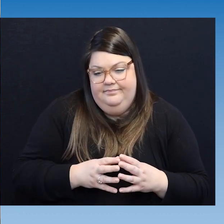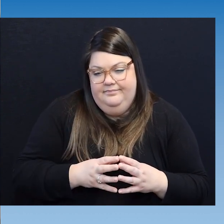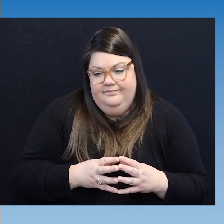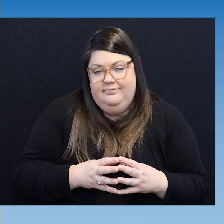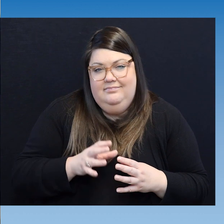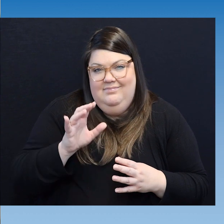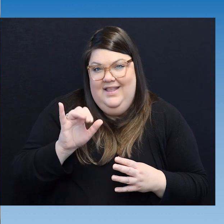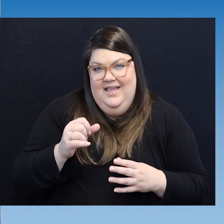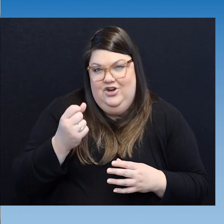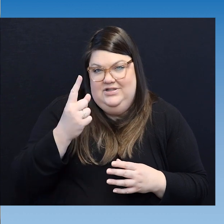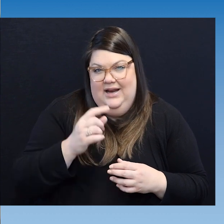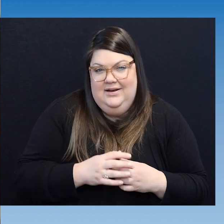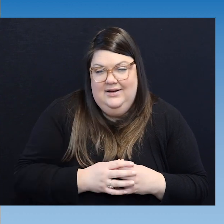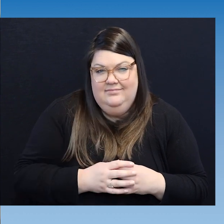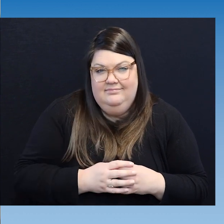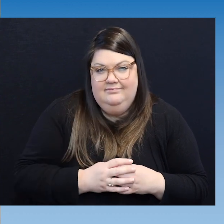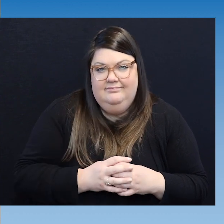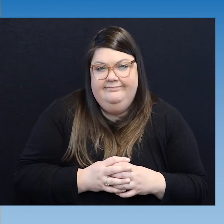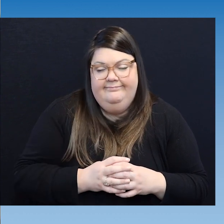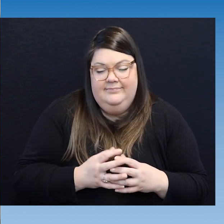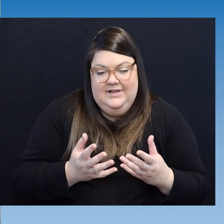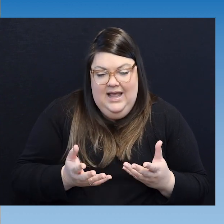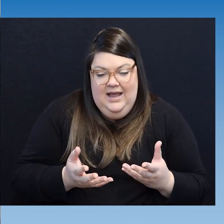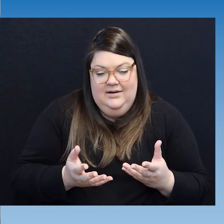that understanding